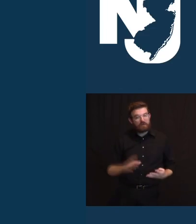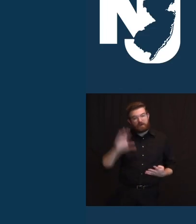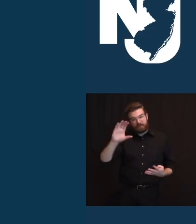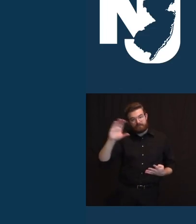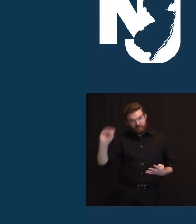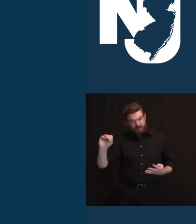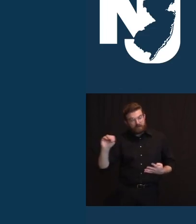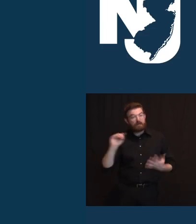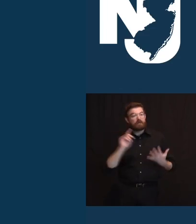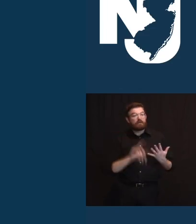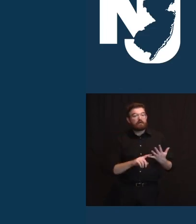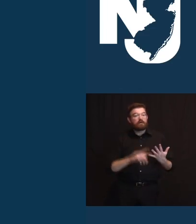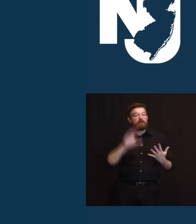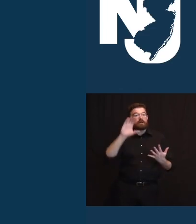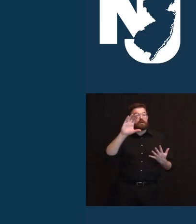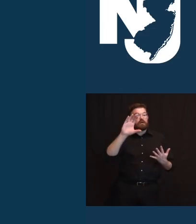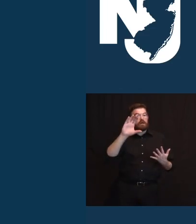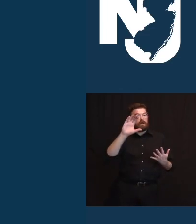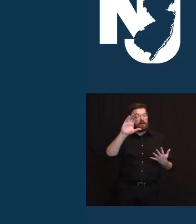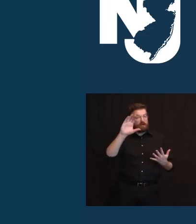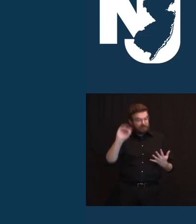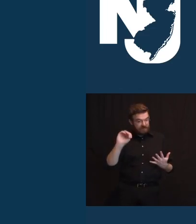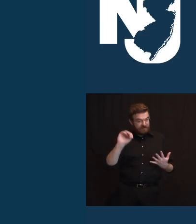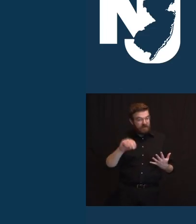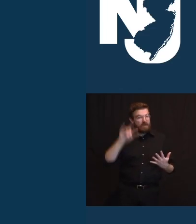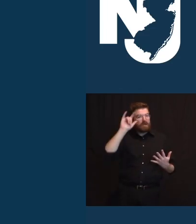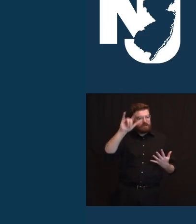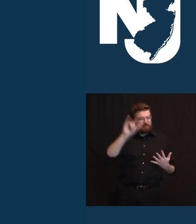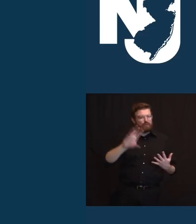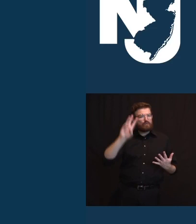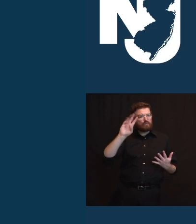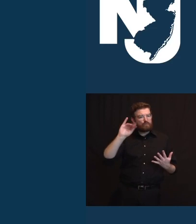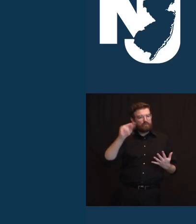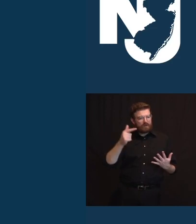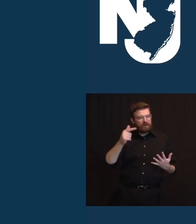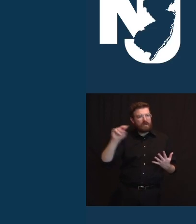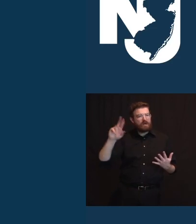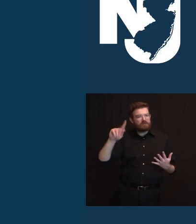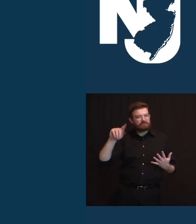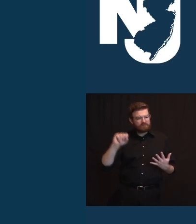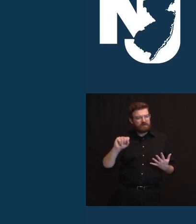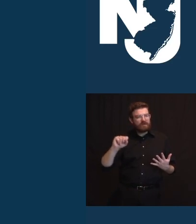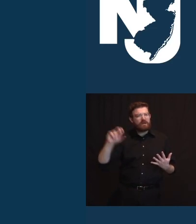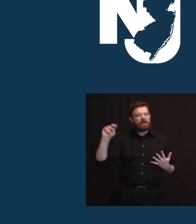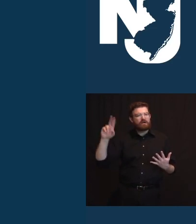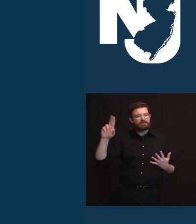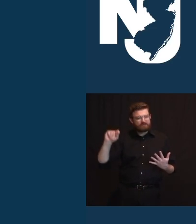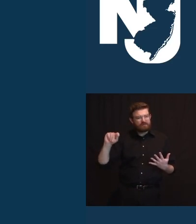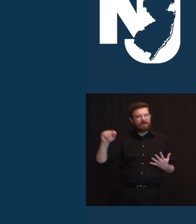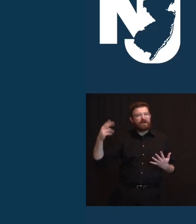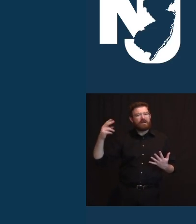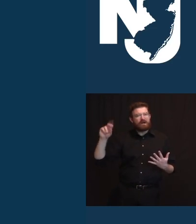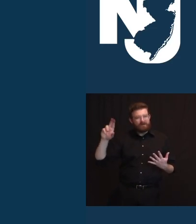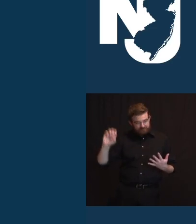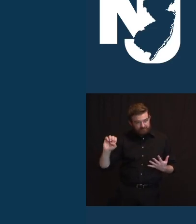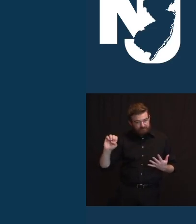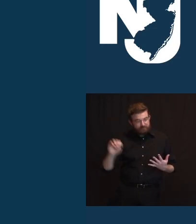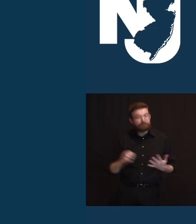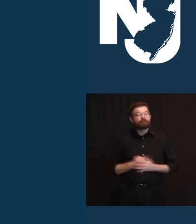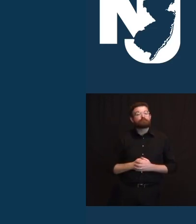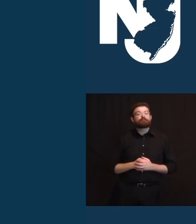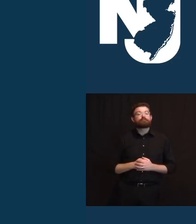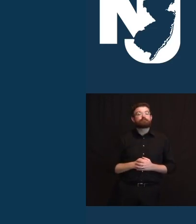Wingnuts Nut House. As Pat will recall, Wingnuts was a close second-place finisher behind Knucklehead early on in